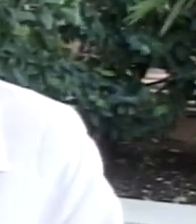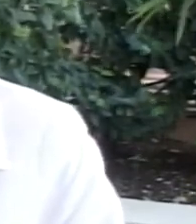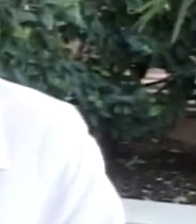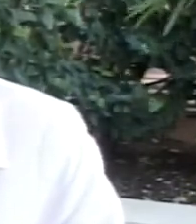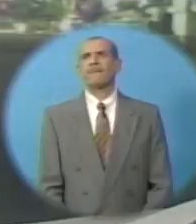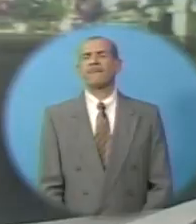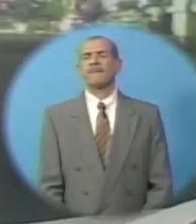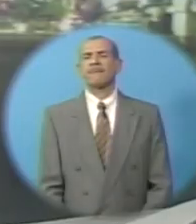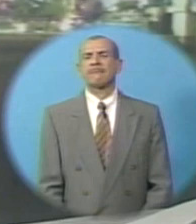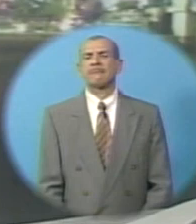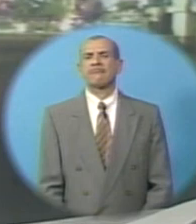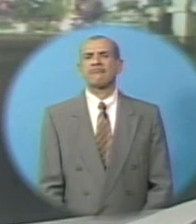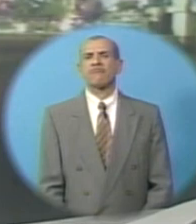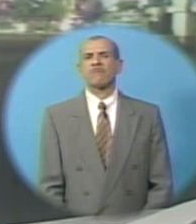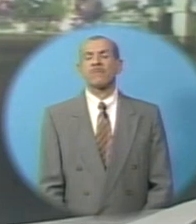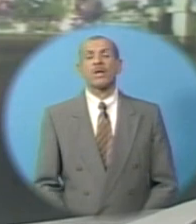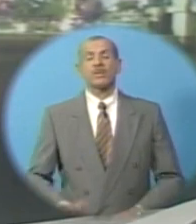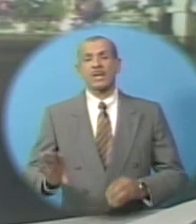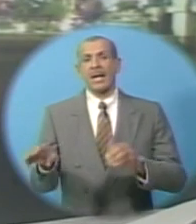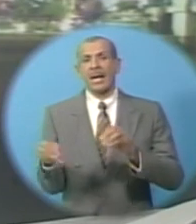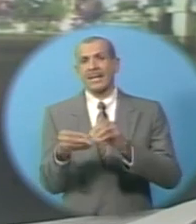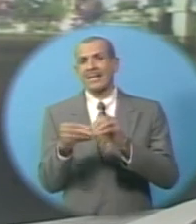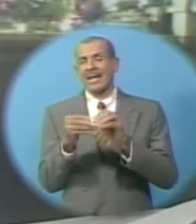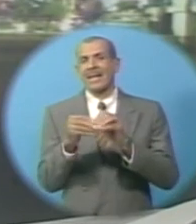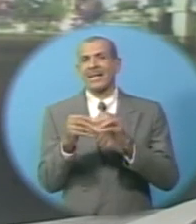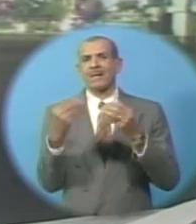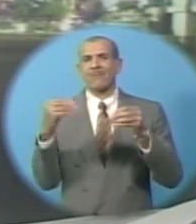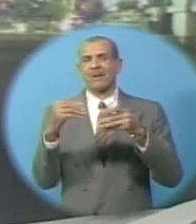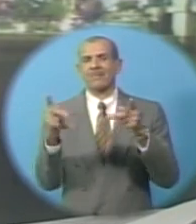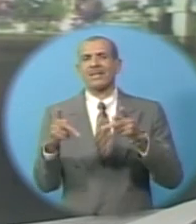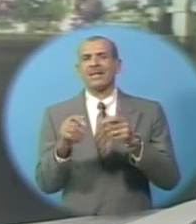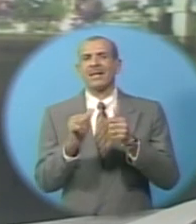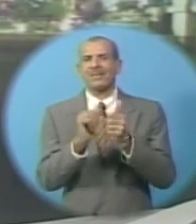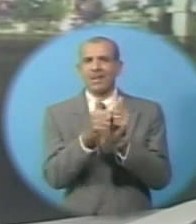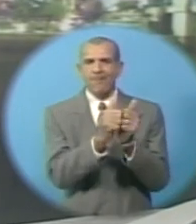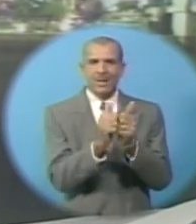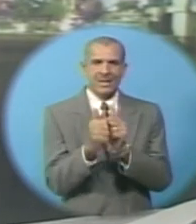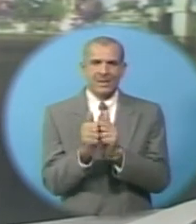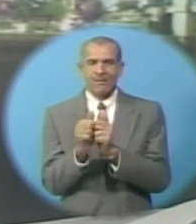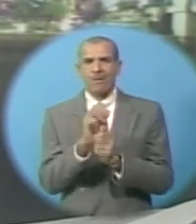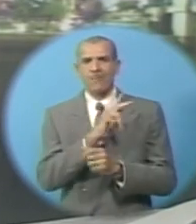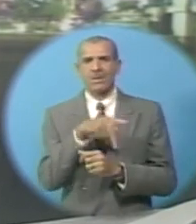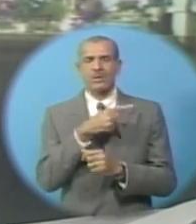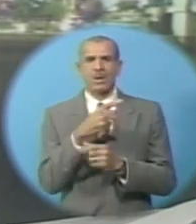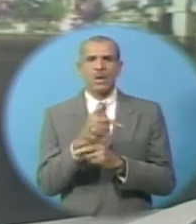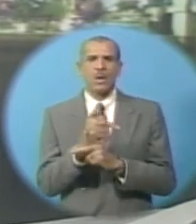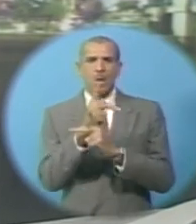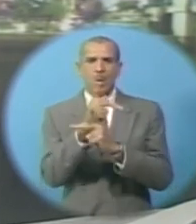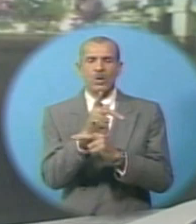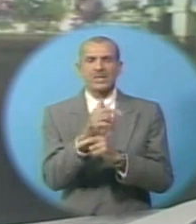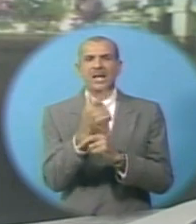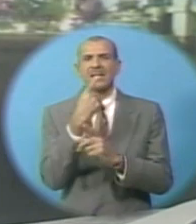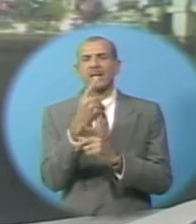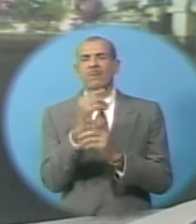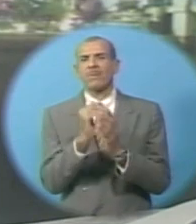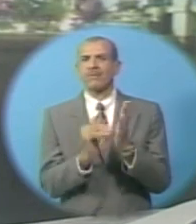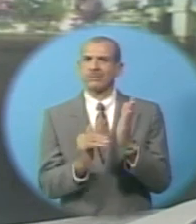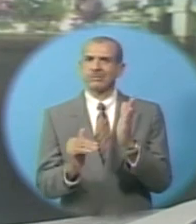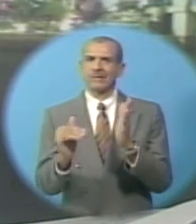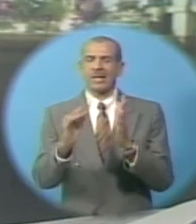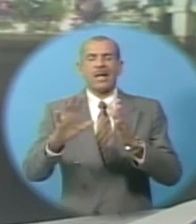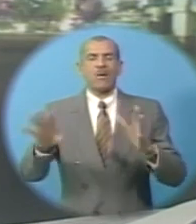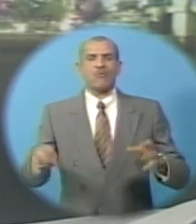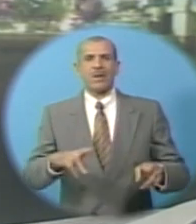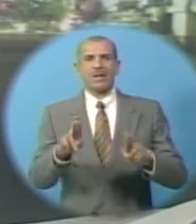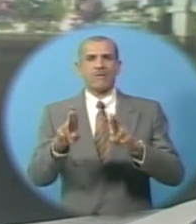loan. She added that the market remains competitive in terms of personal loans, and they have been rising to the